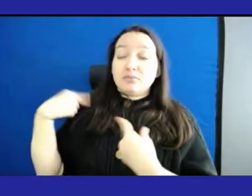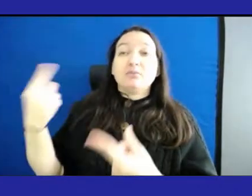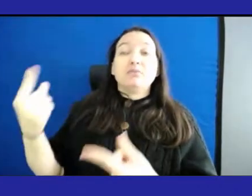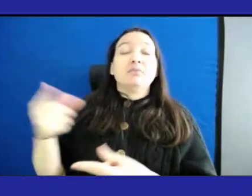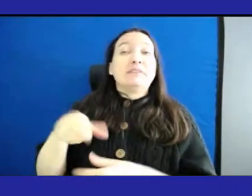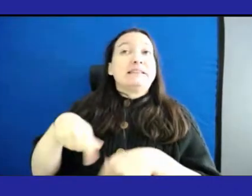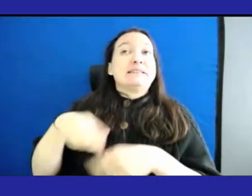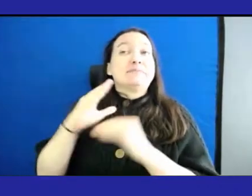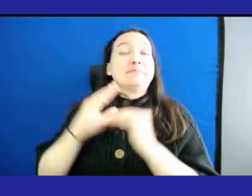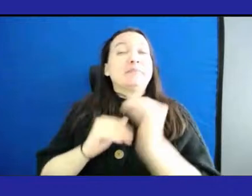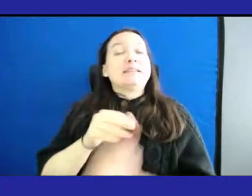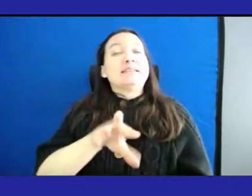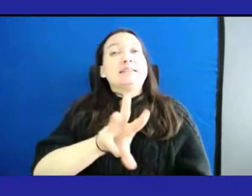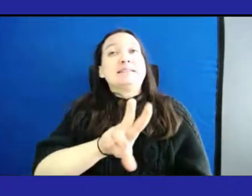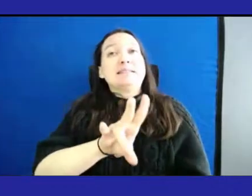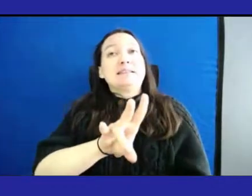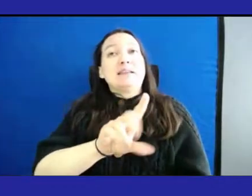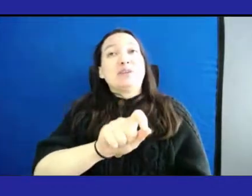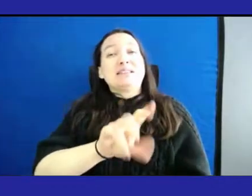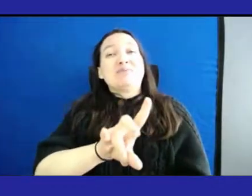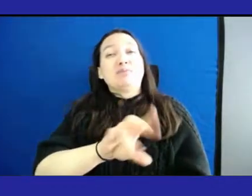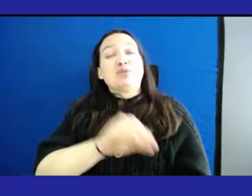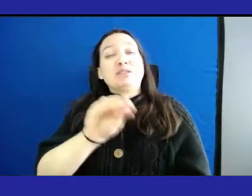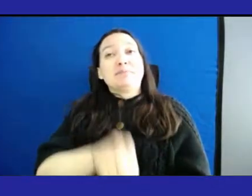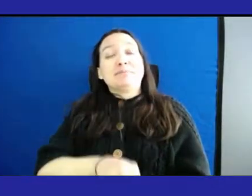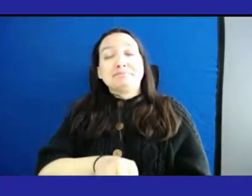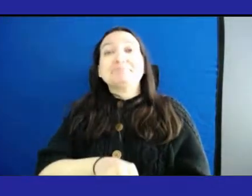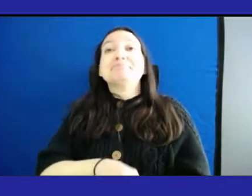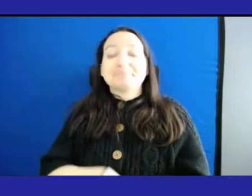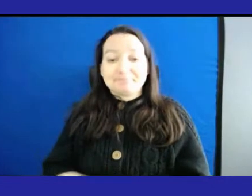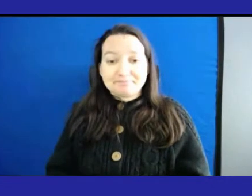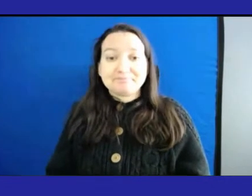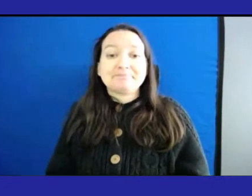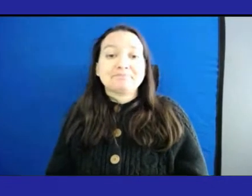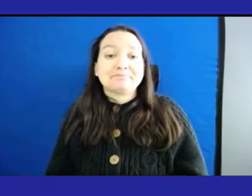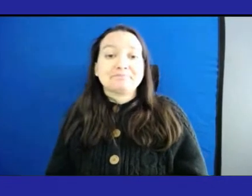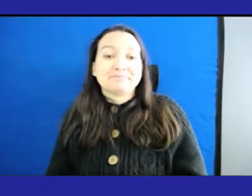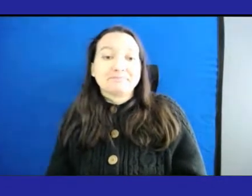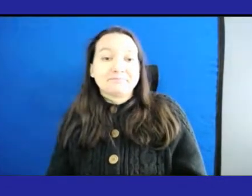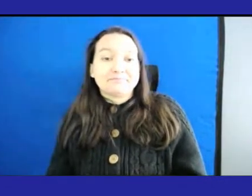institution, which is 68.7%. Next slide, please.